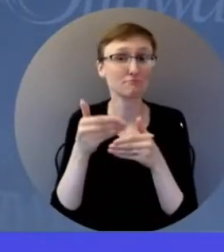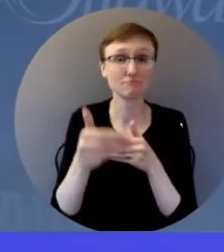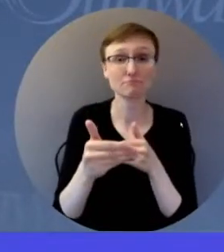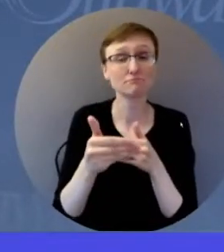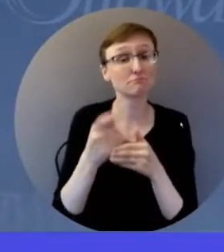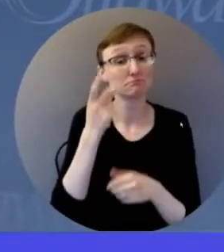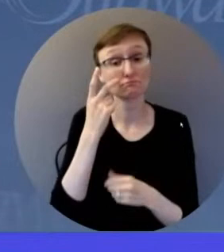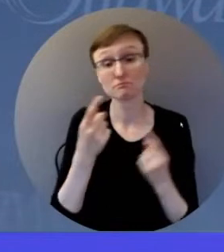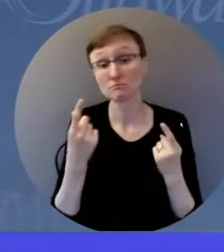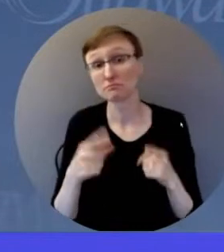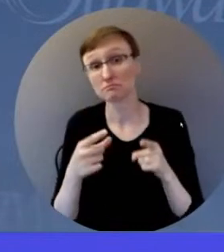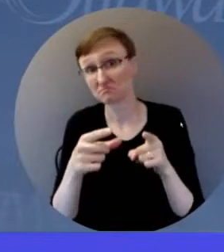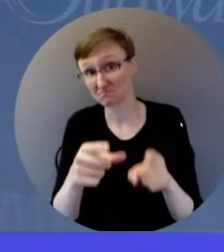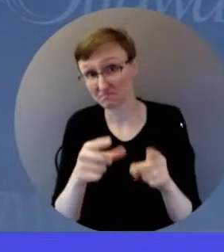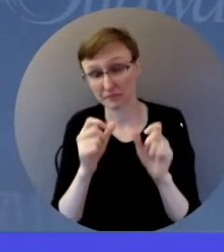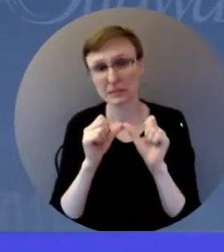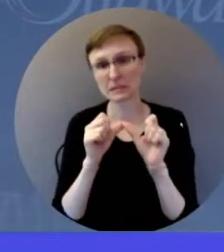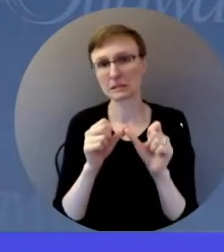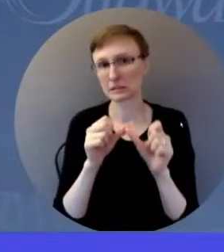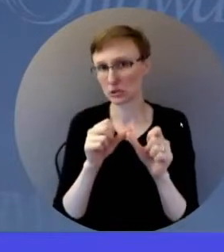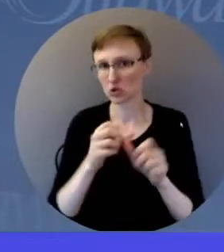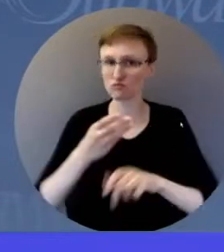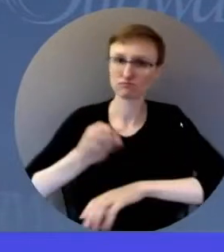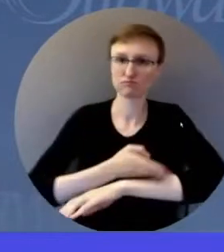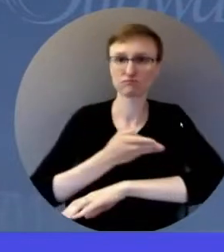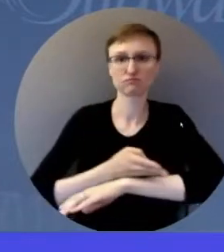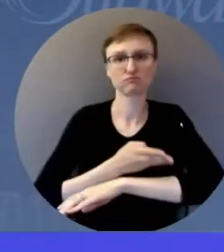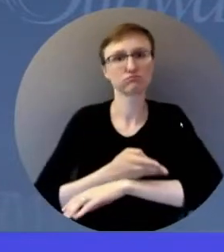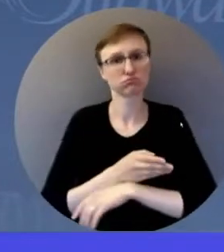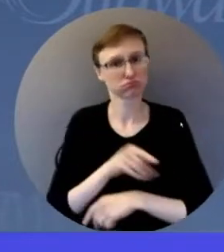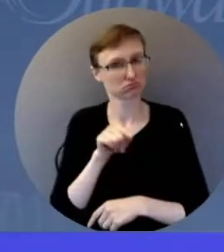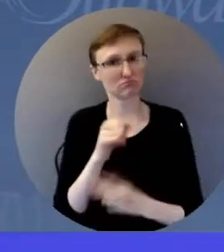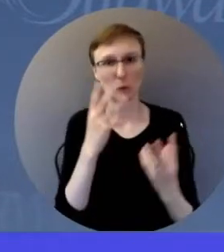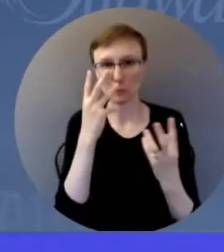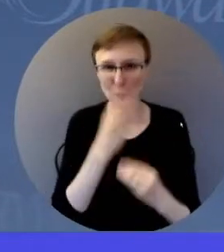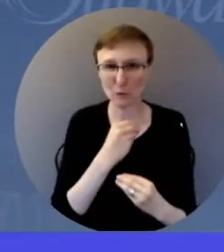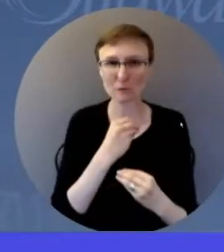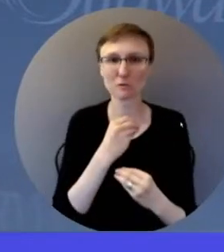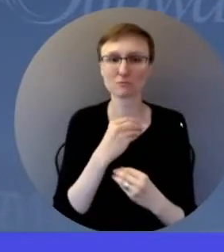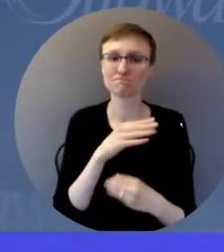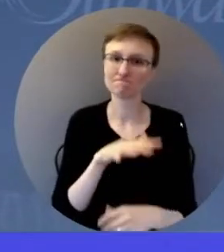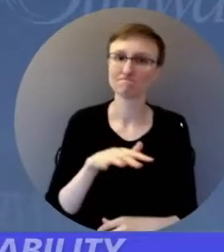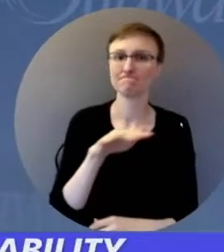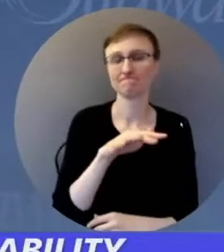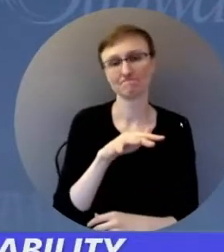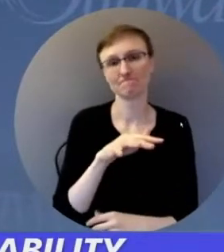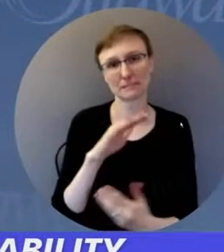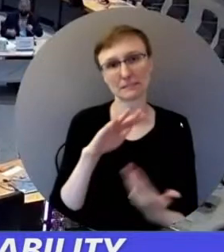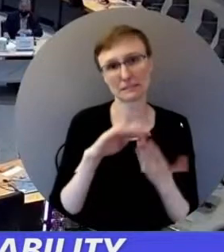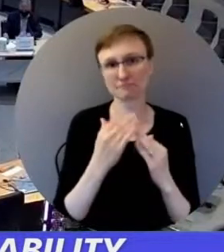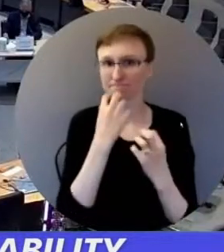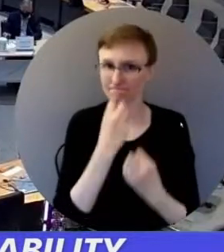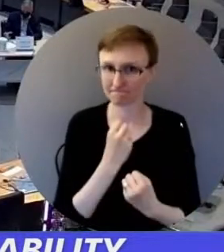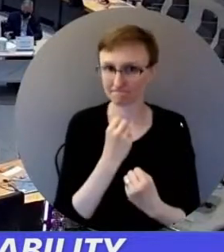we continue to revitalize that very beautiful asset in our city core. Thank you.